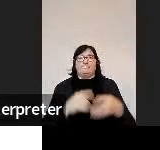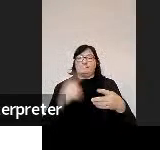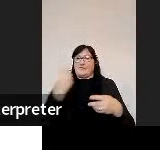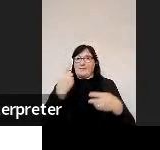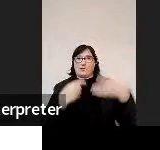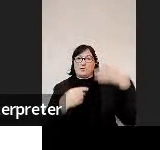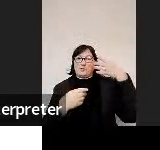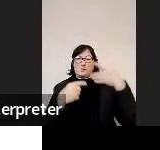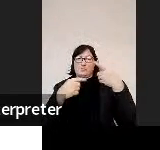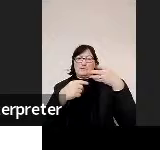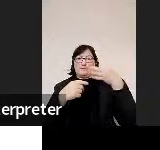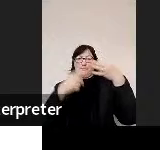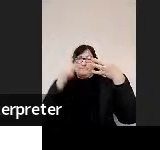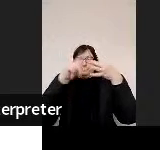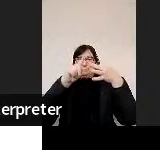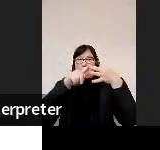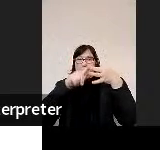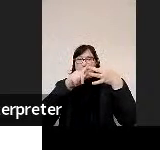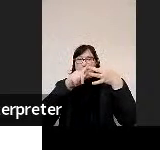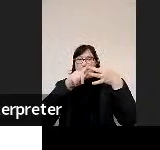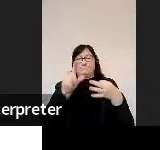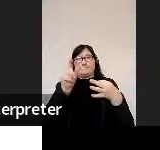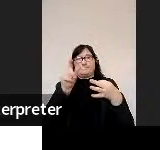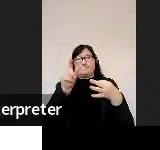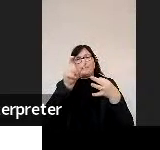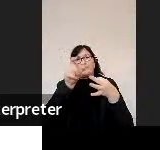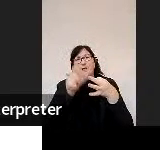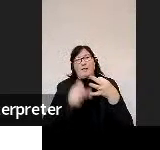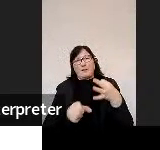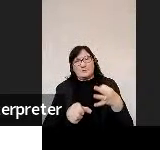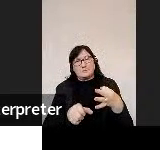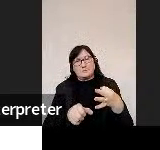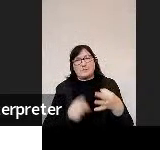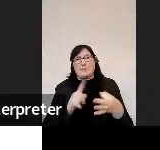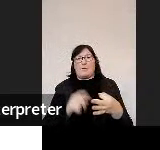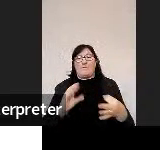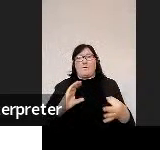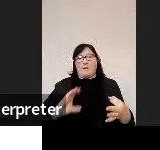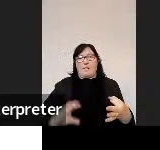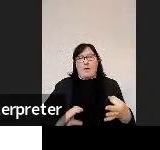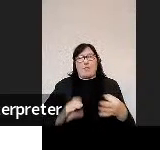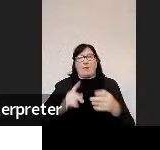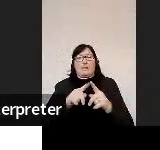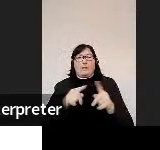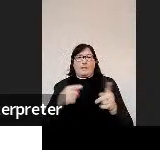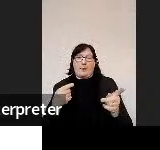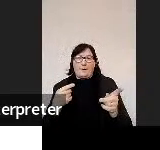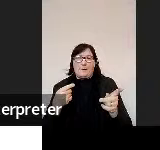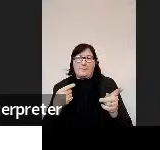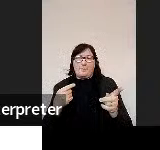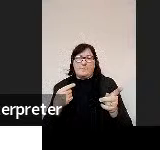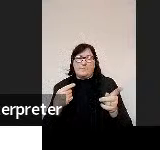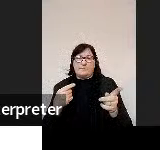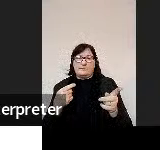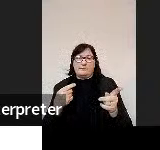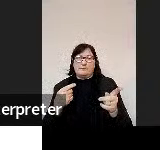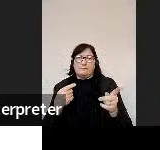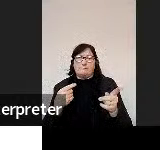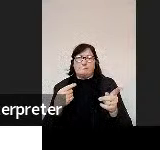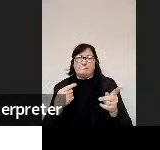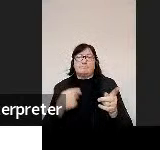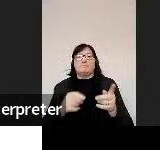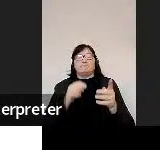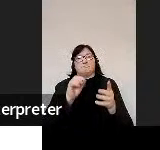section. So here you would see a list of all client types that is in a draft state